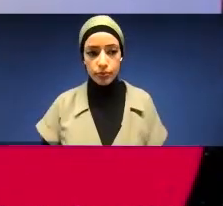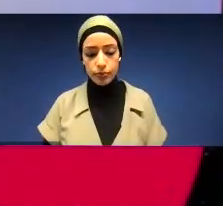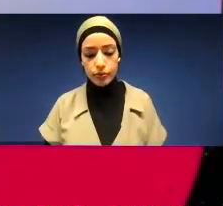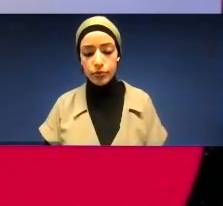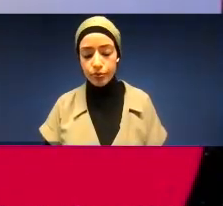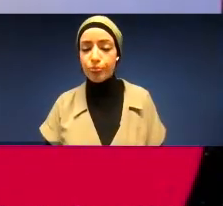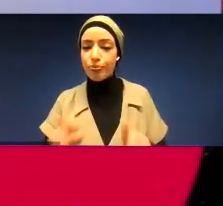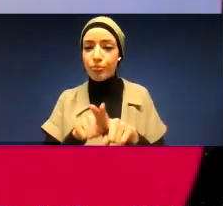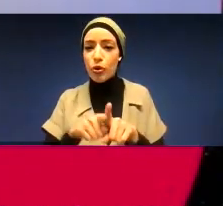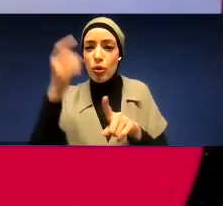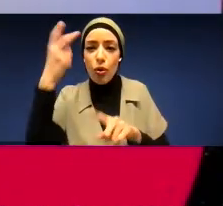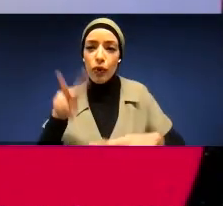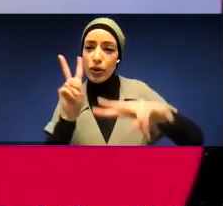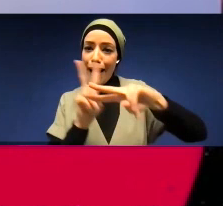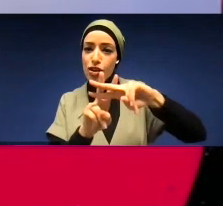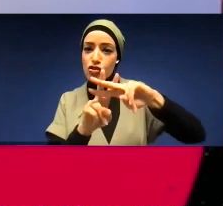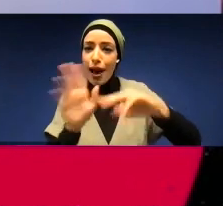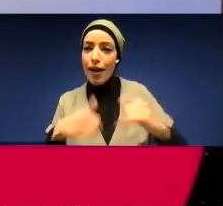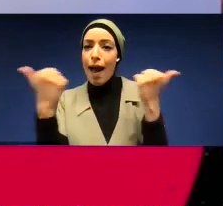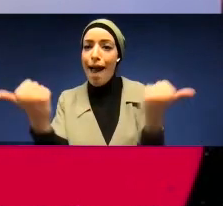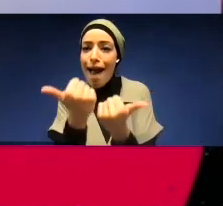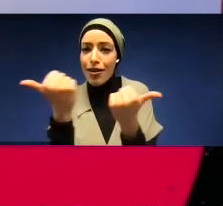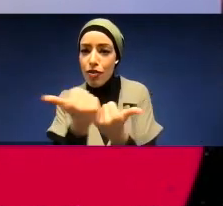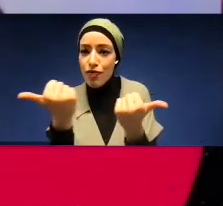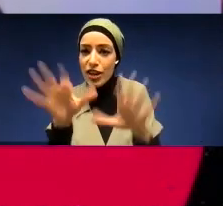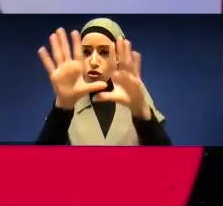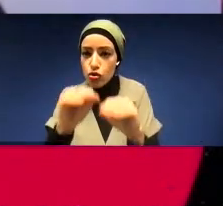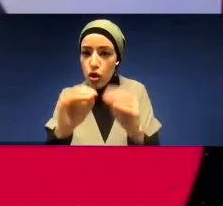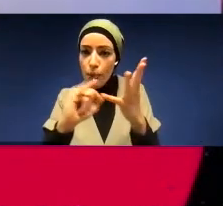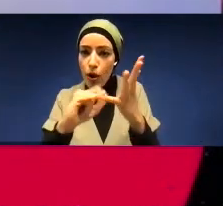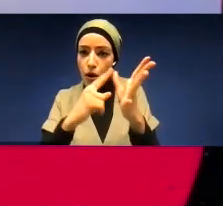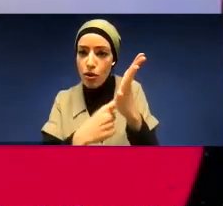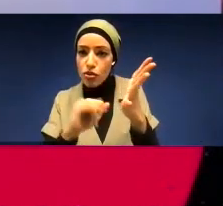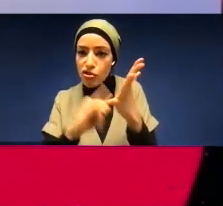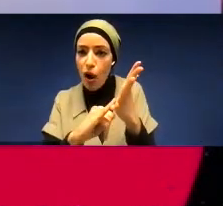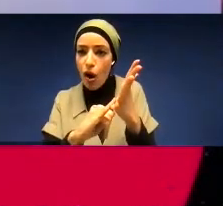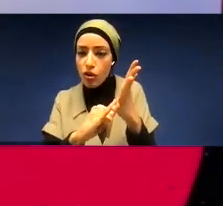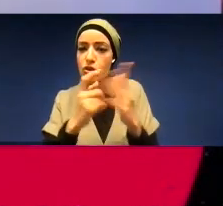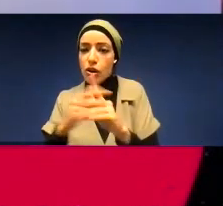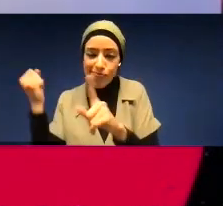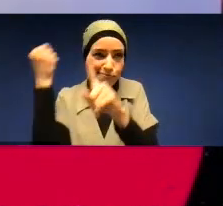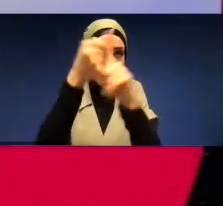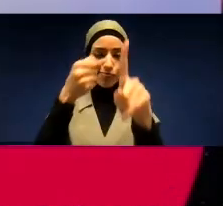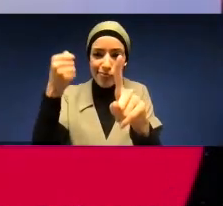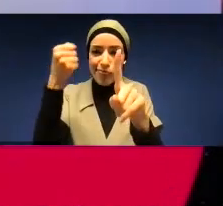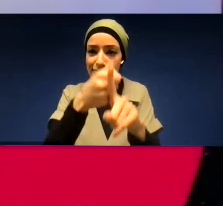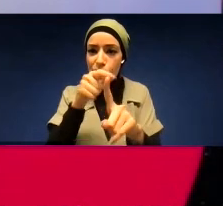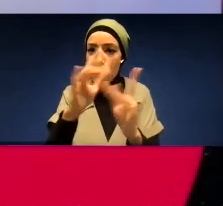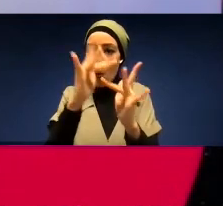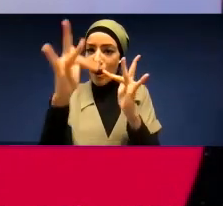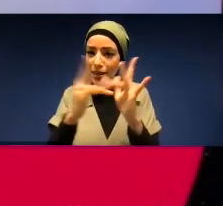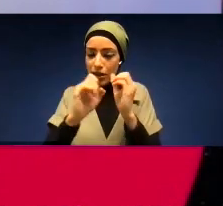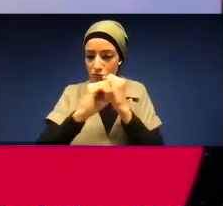the hashtag #EndSARS movement, for which many from all walks of life congregated on the internet to shine a light